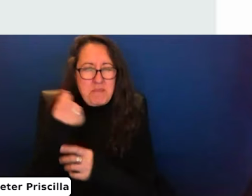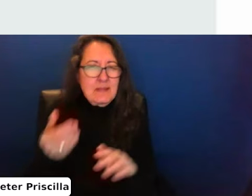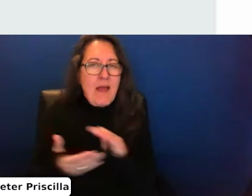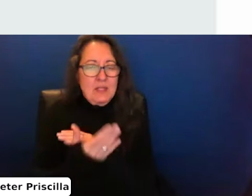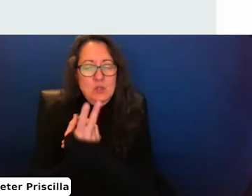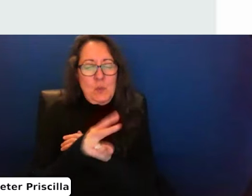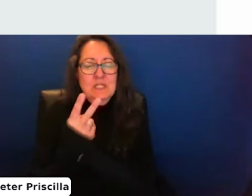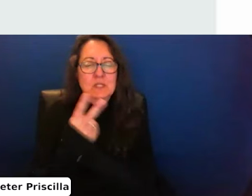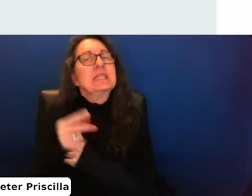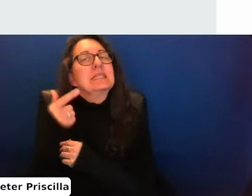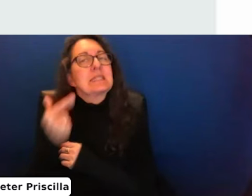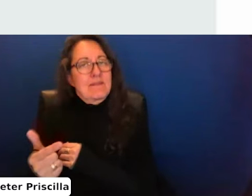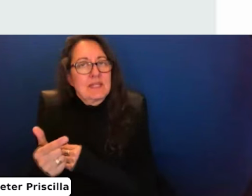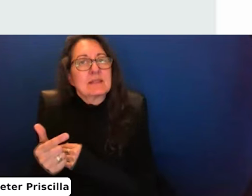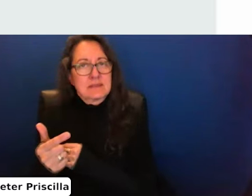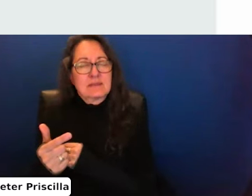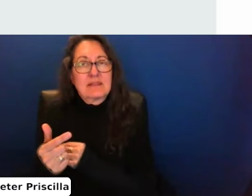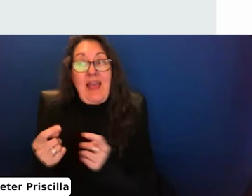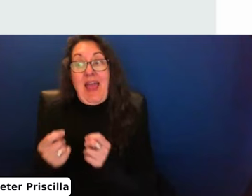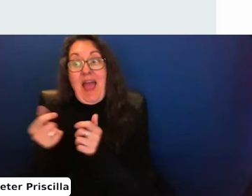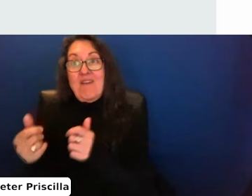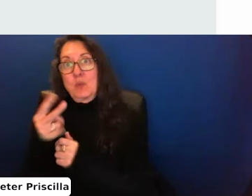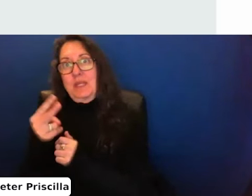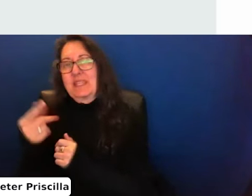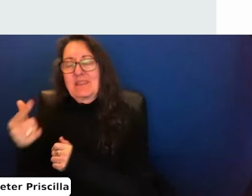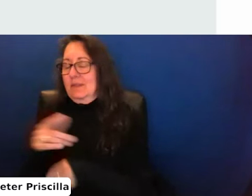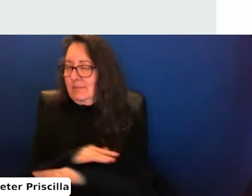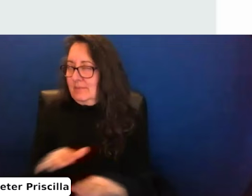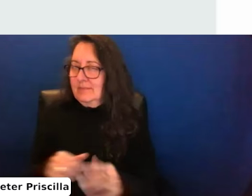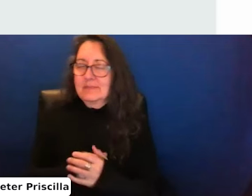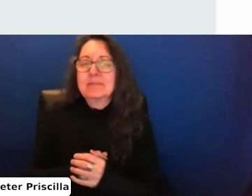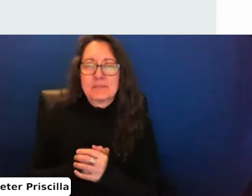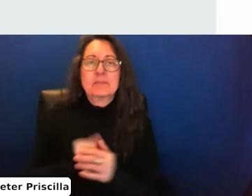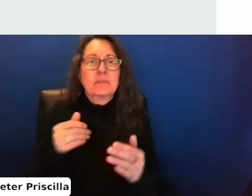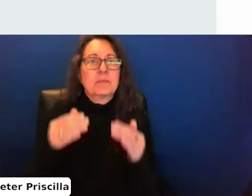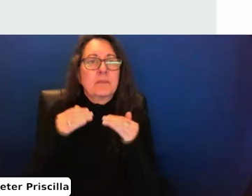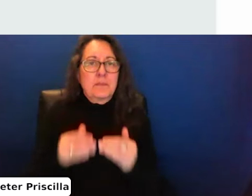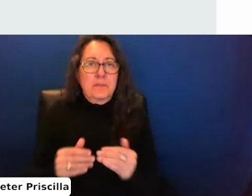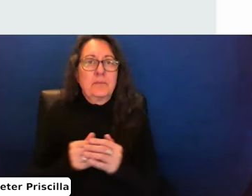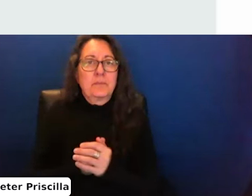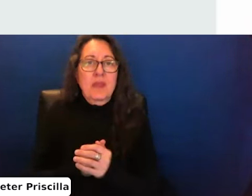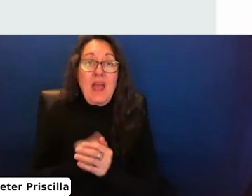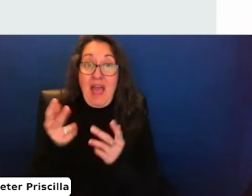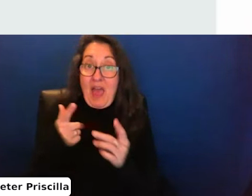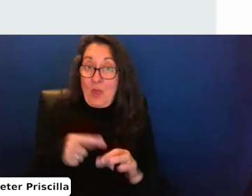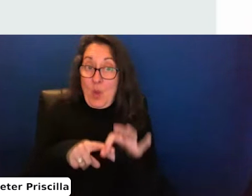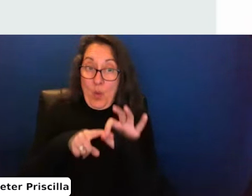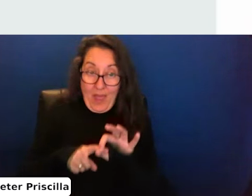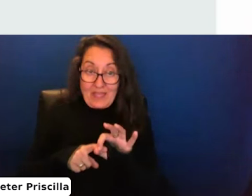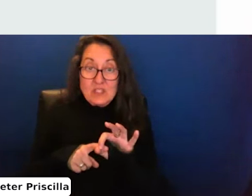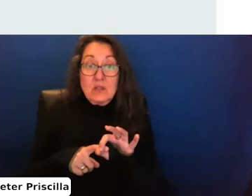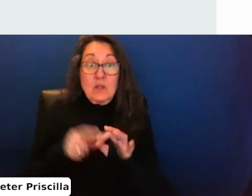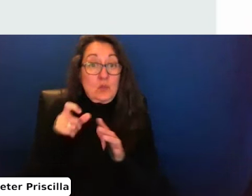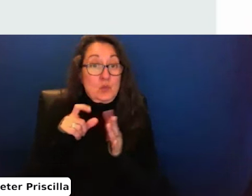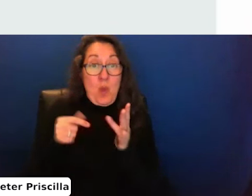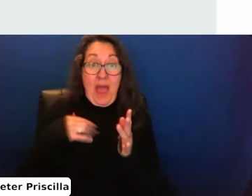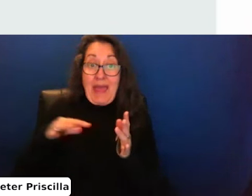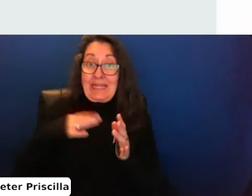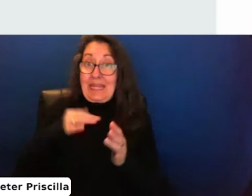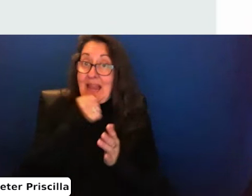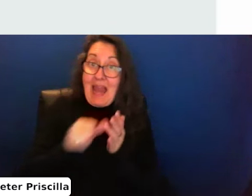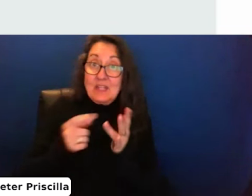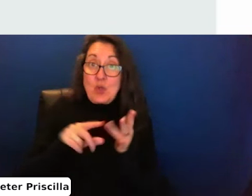And I've got another one here that's not on the slide is, do I need a letter of offer to apply? No, you don't need a letter of offer to apply for the